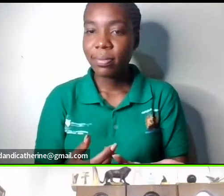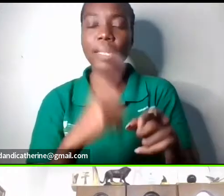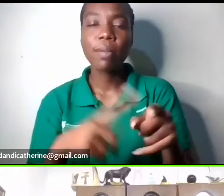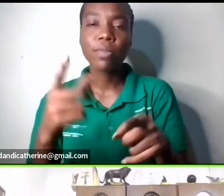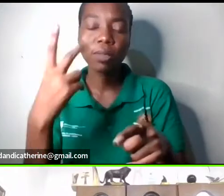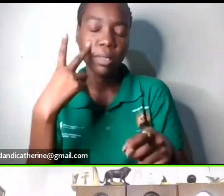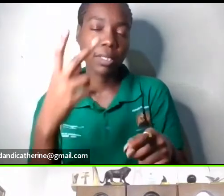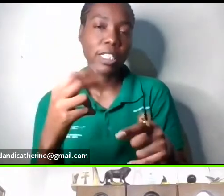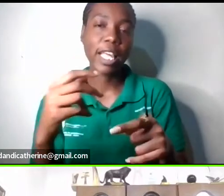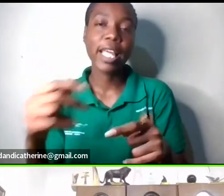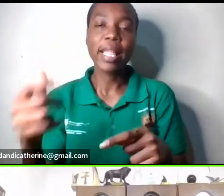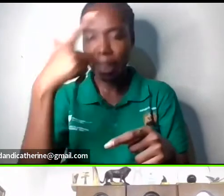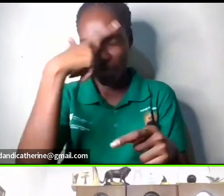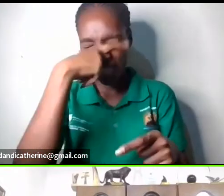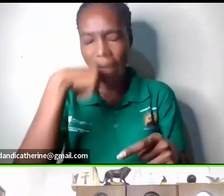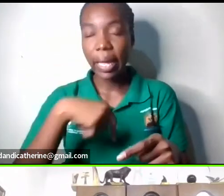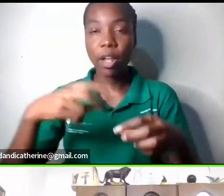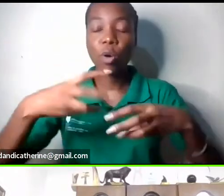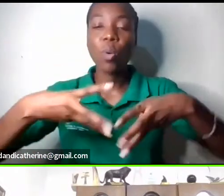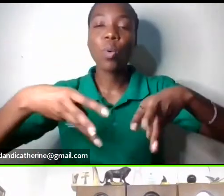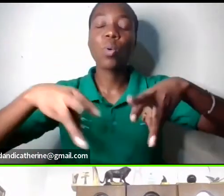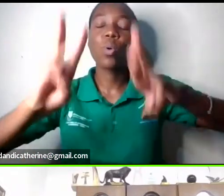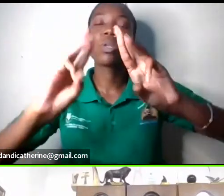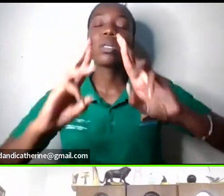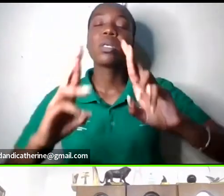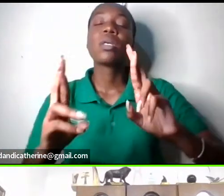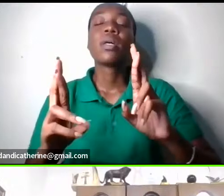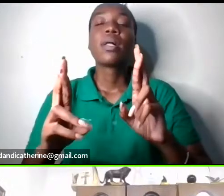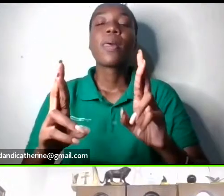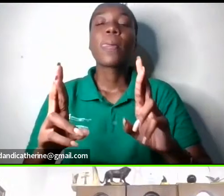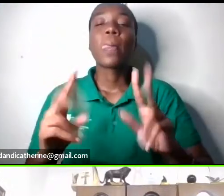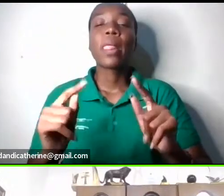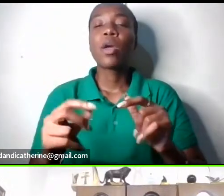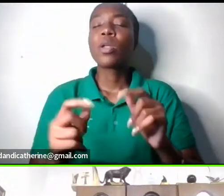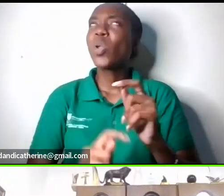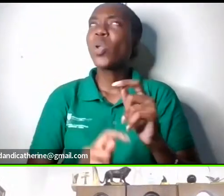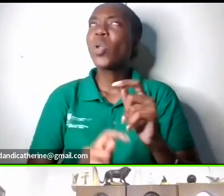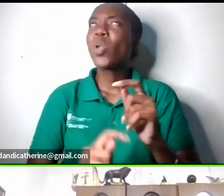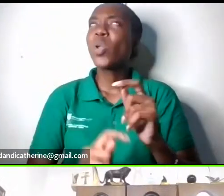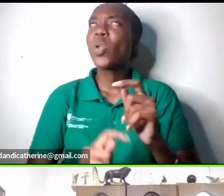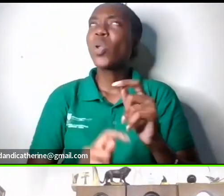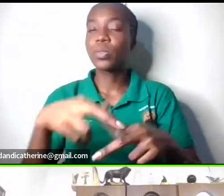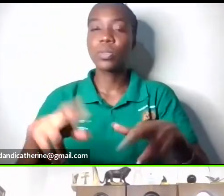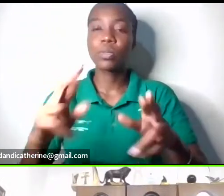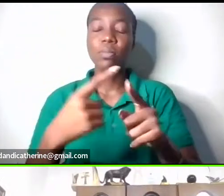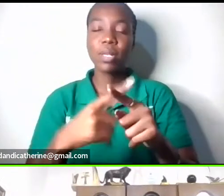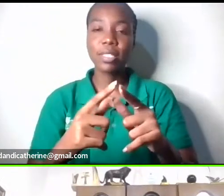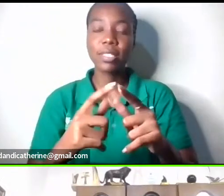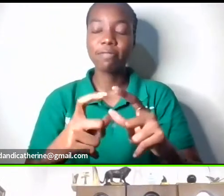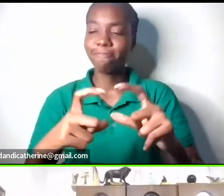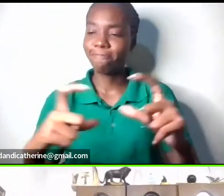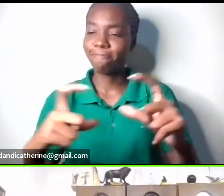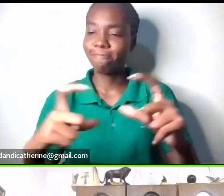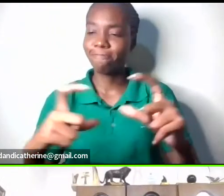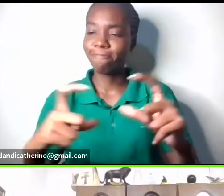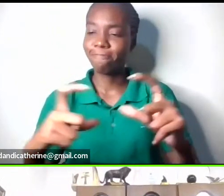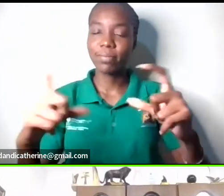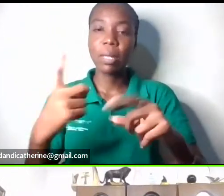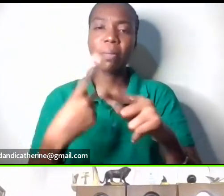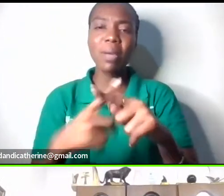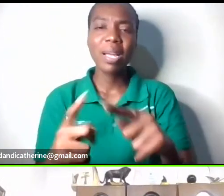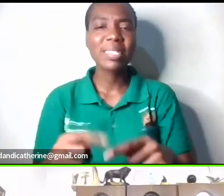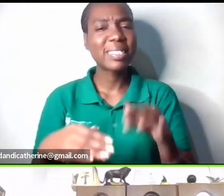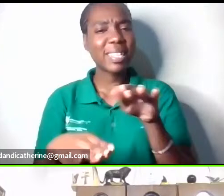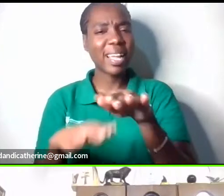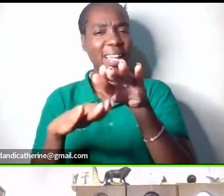done, it was a toll road. But you can see it was expanded many lanes, and there's a lot of traffic that flows there. What does it